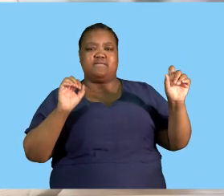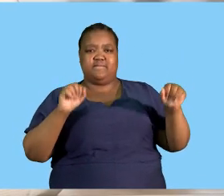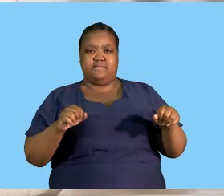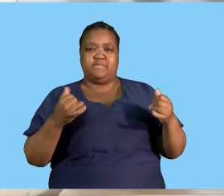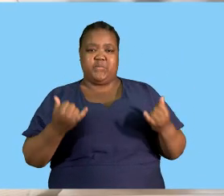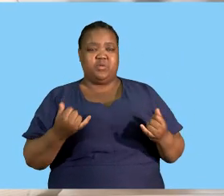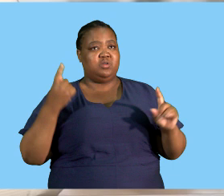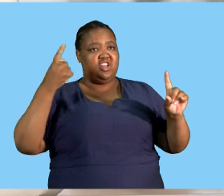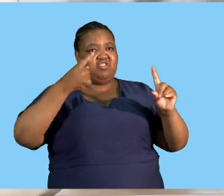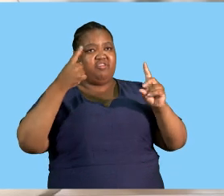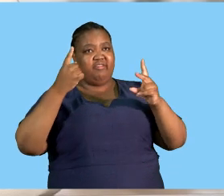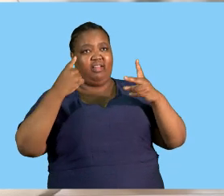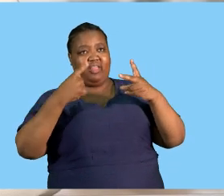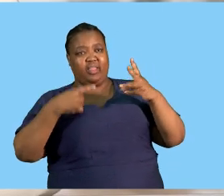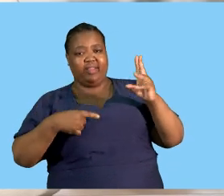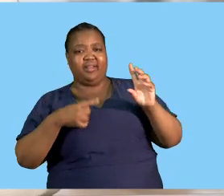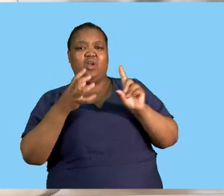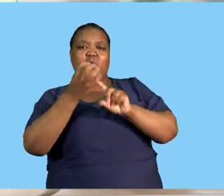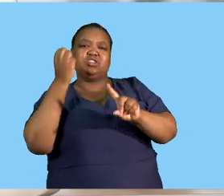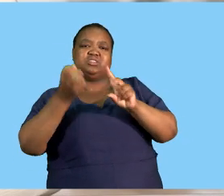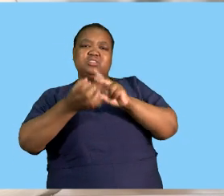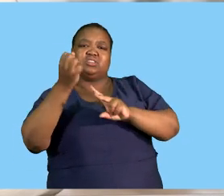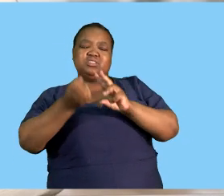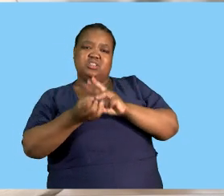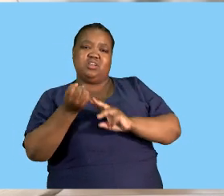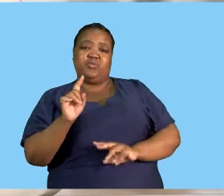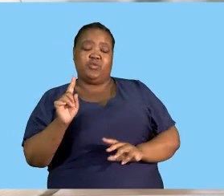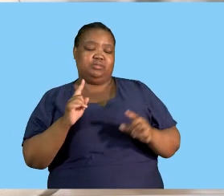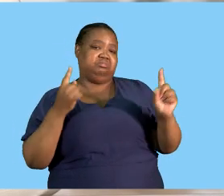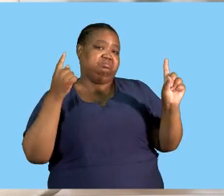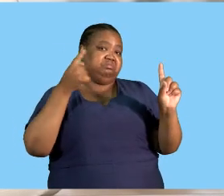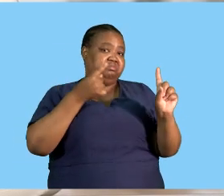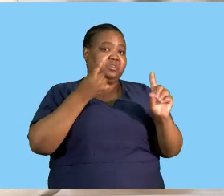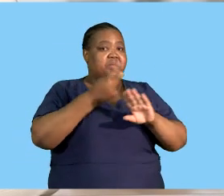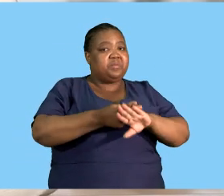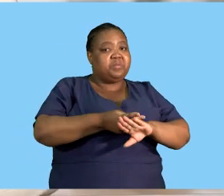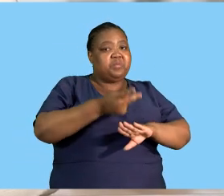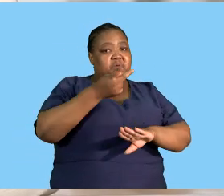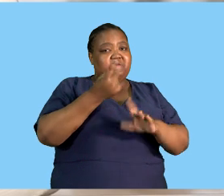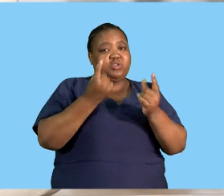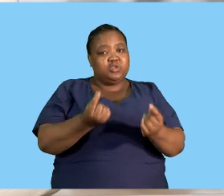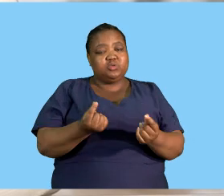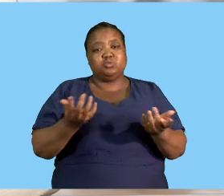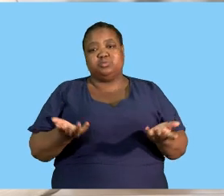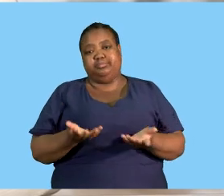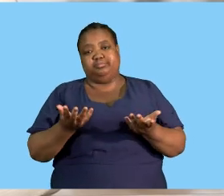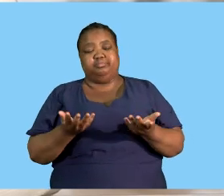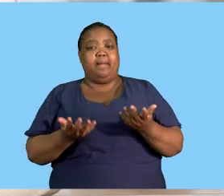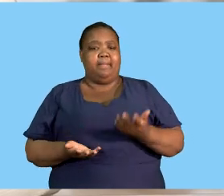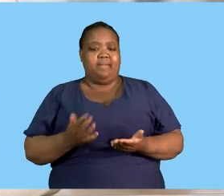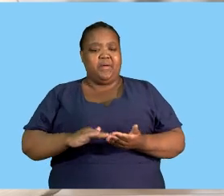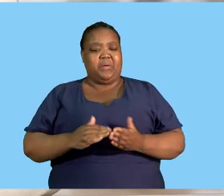things that they want to achieve. So one of their primary goals is to make profit. Sometimes their secondary aim could be